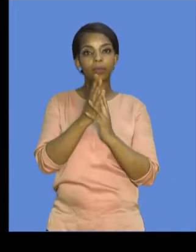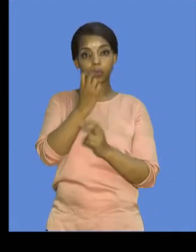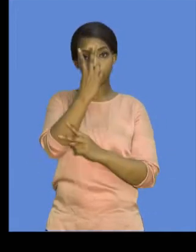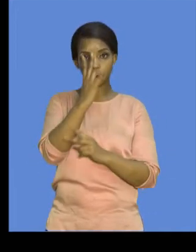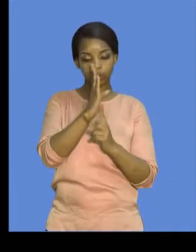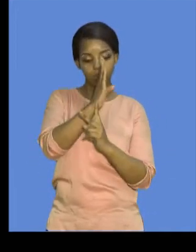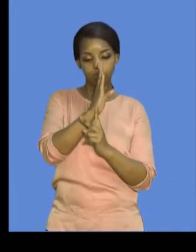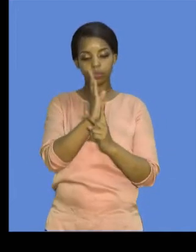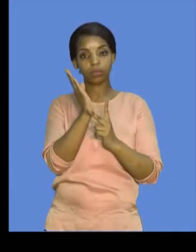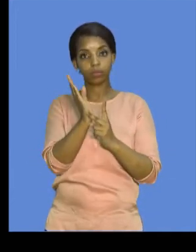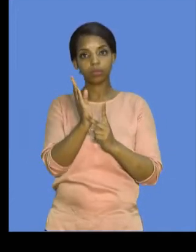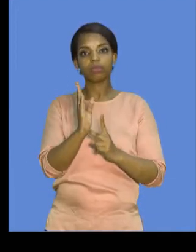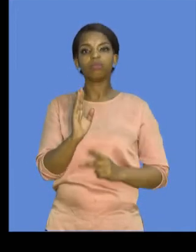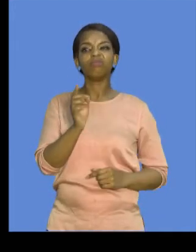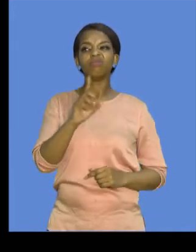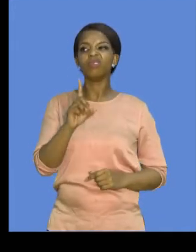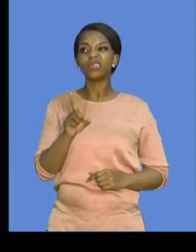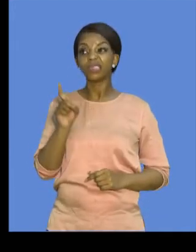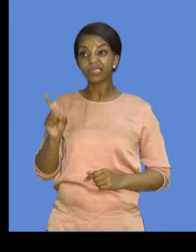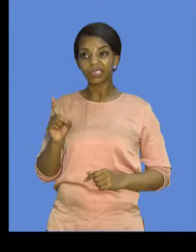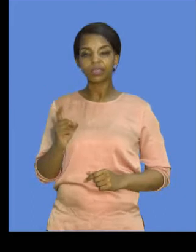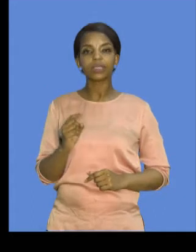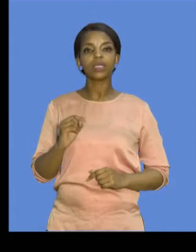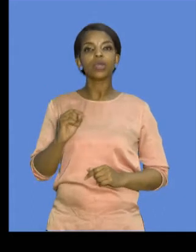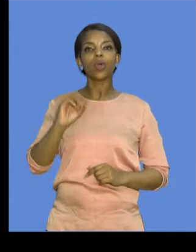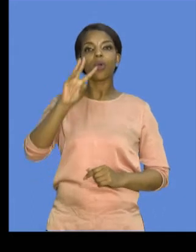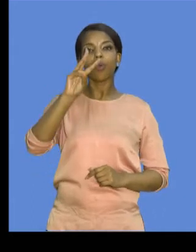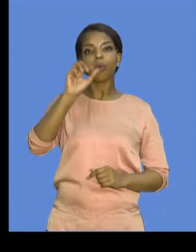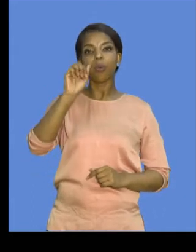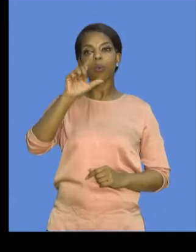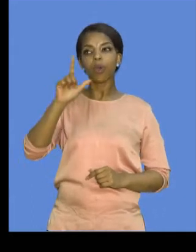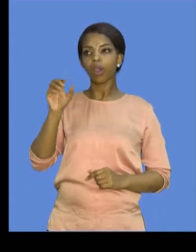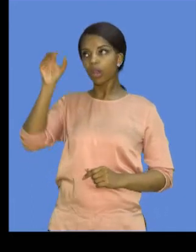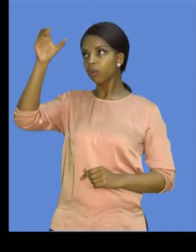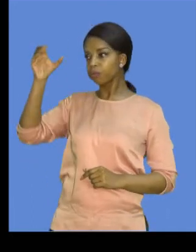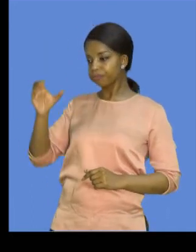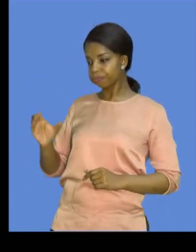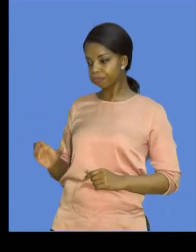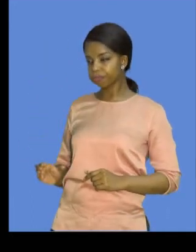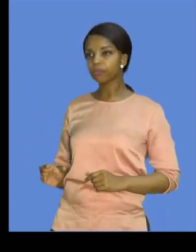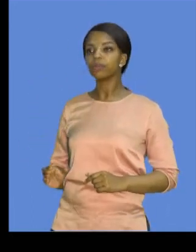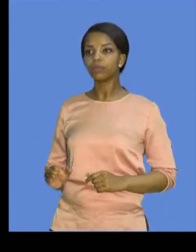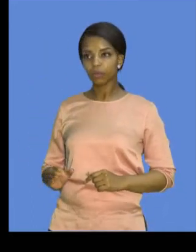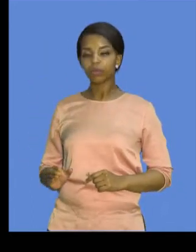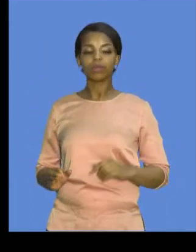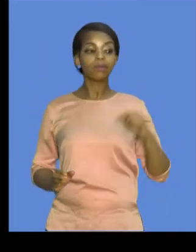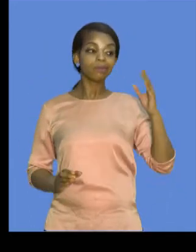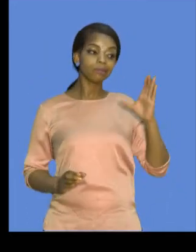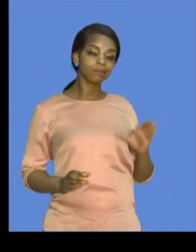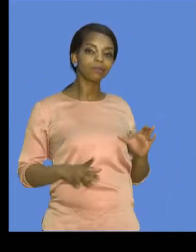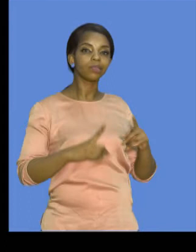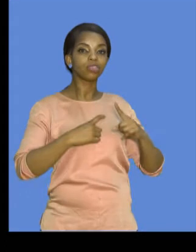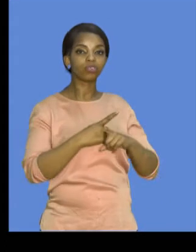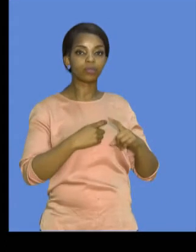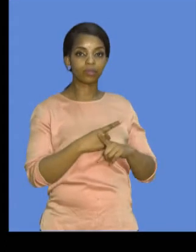two materials. That's your wall over there, as well as that's your jersey. But now we've resetted everything. Let's go